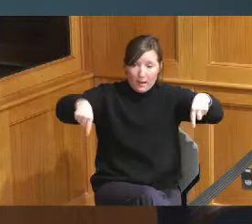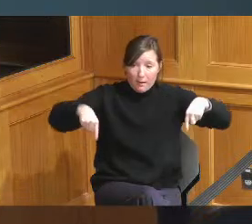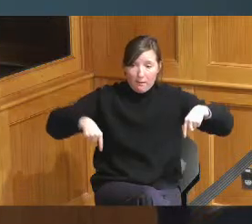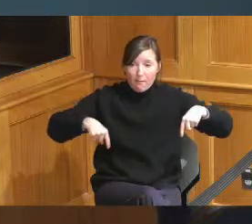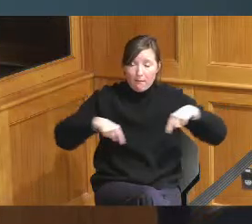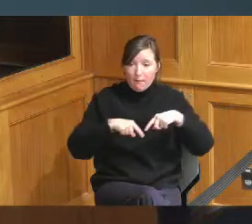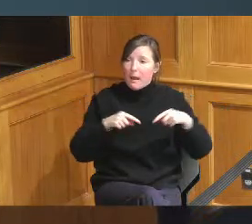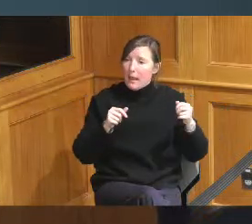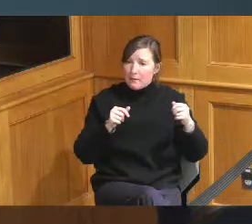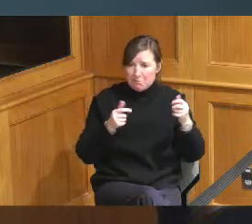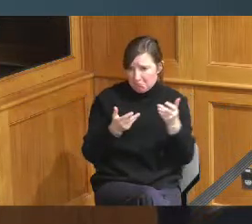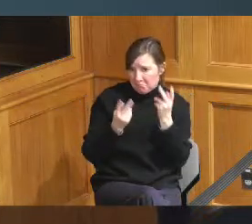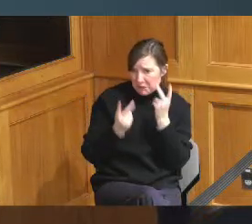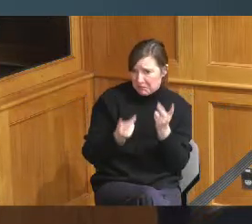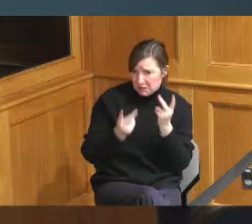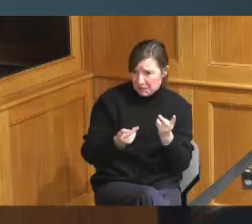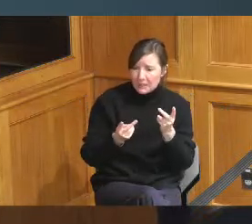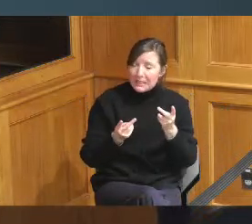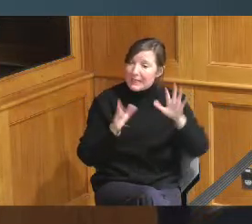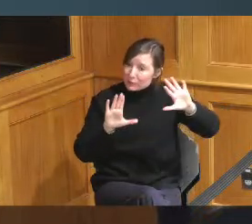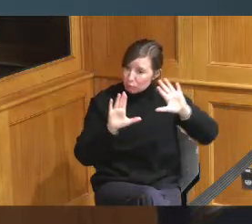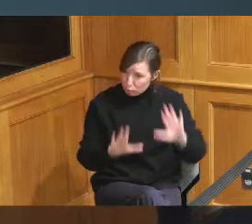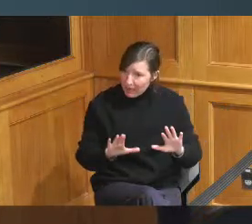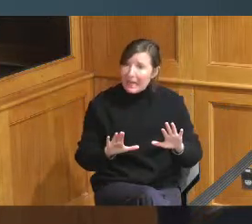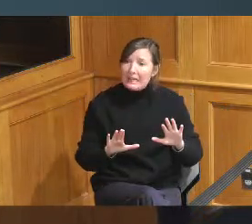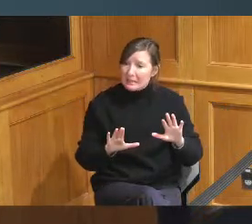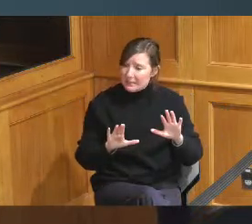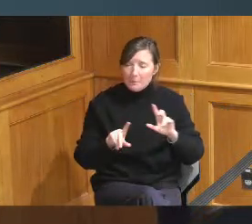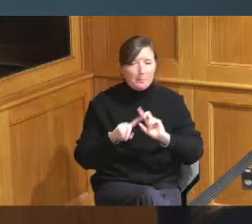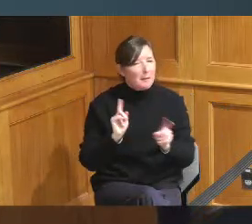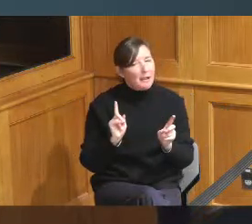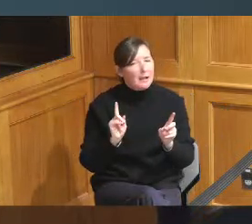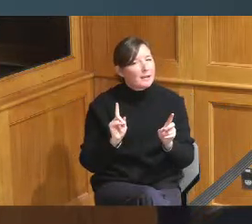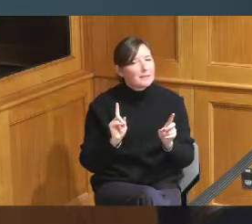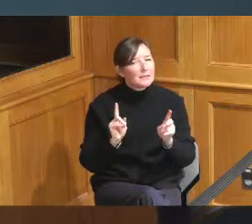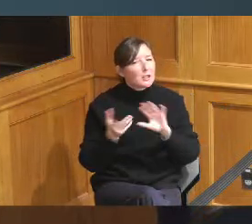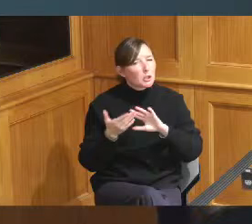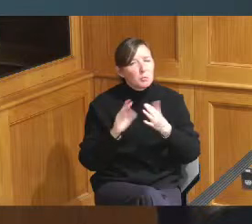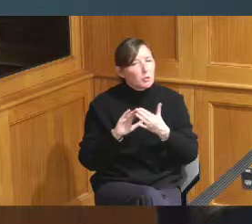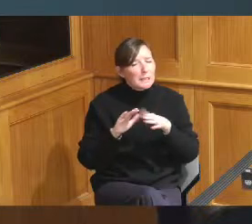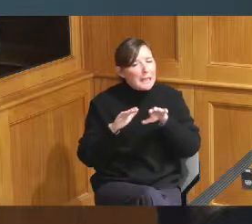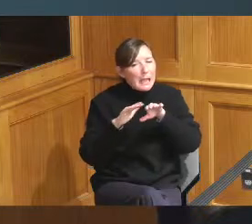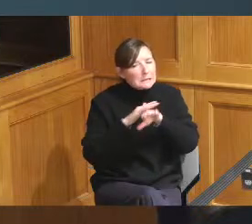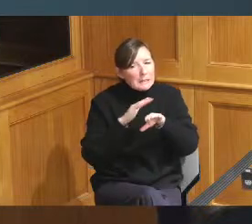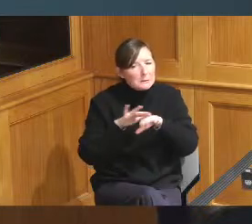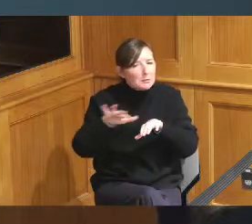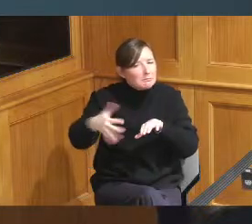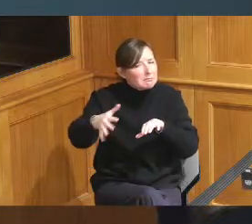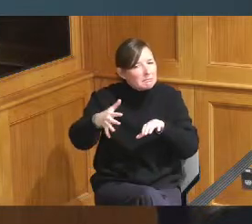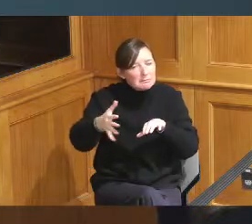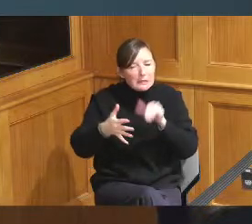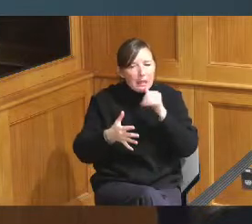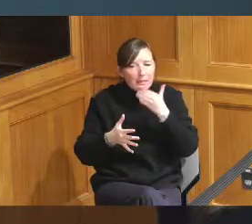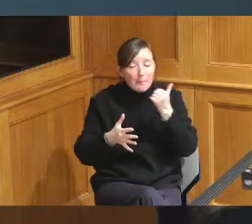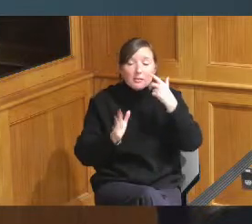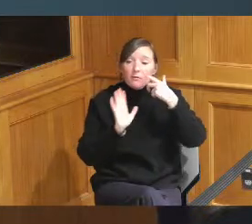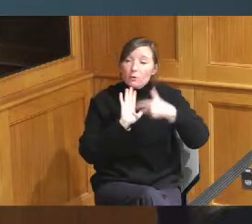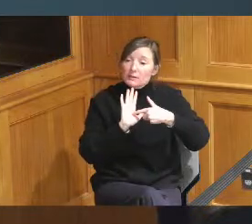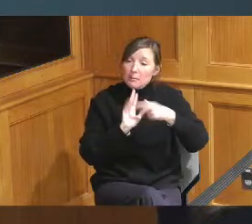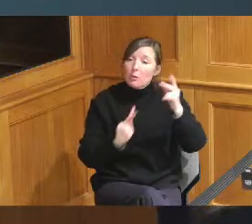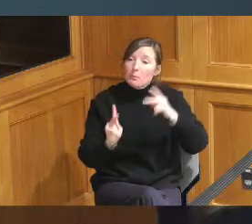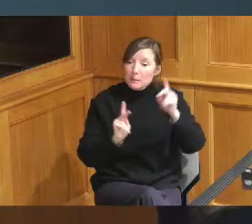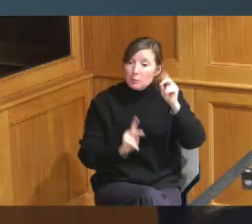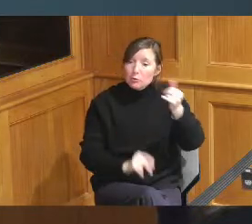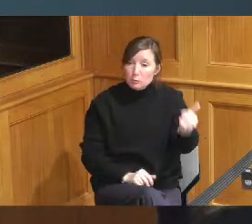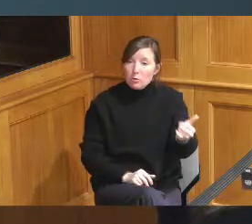got some great things, but it's not as accessible to the community. I've been getting calls, for example, I think,